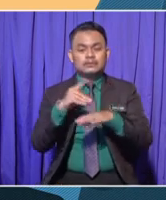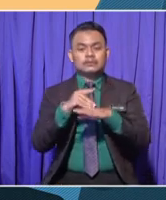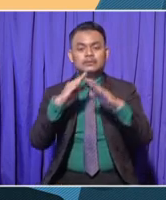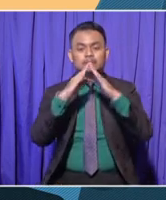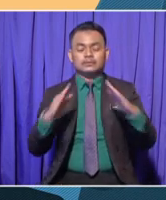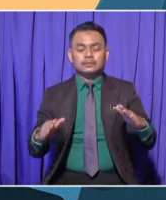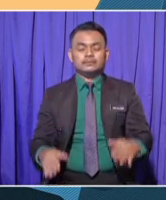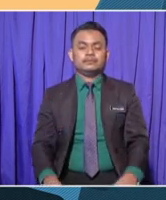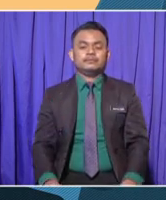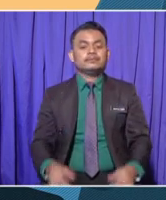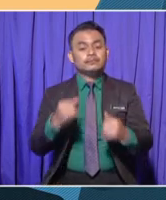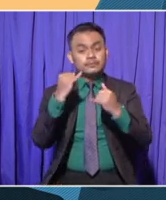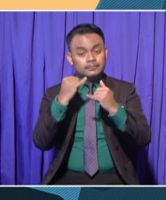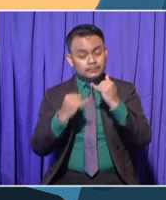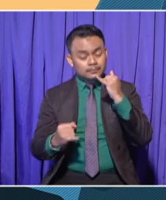Finally,